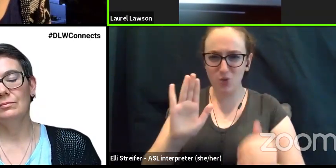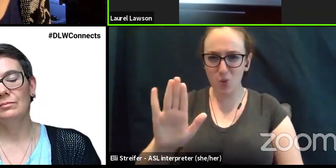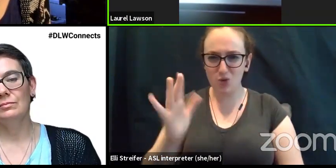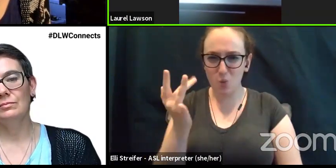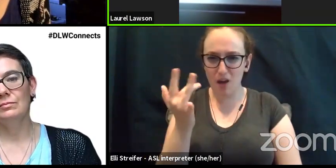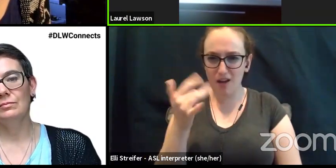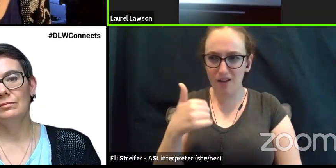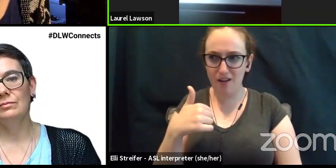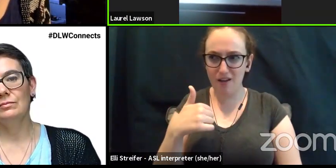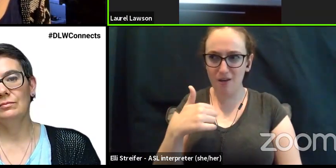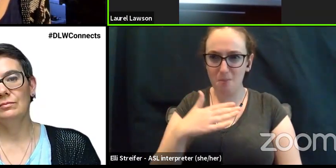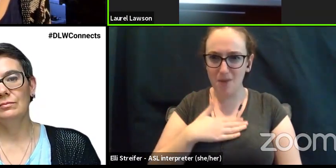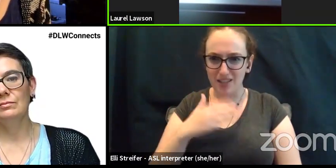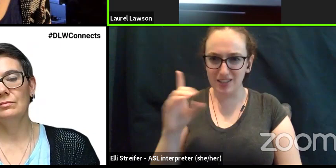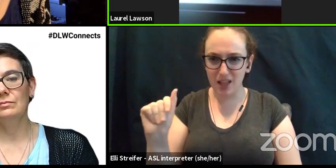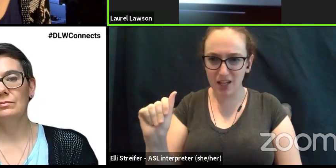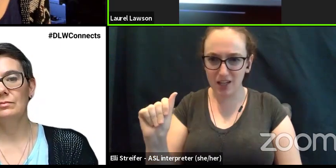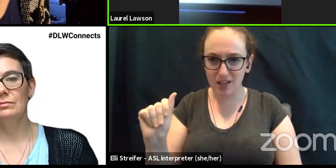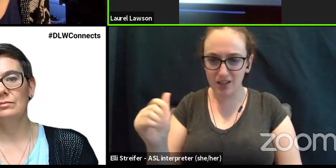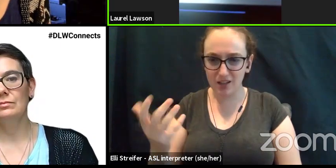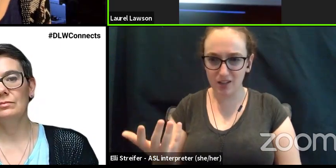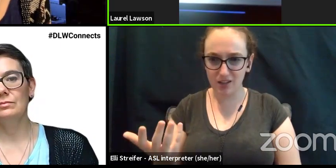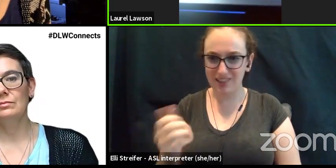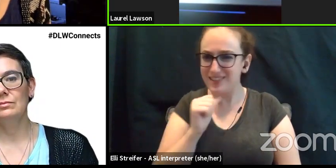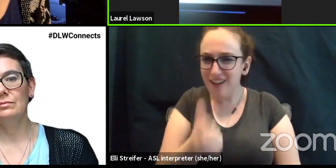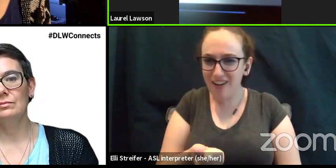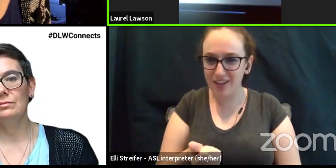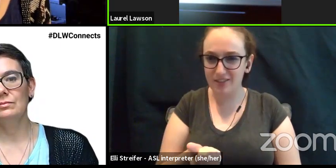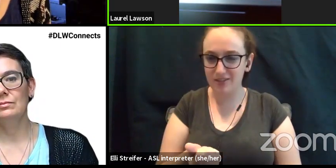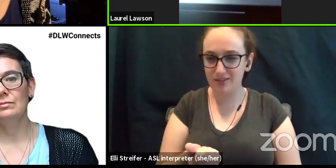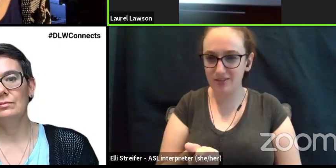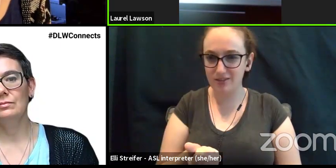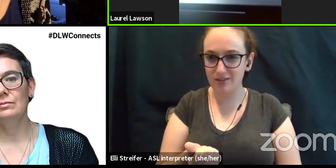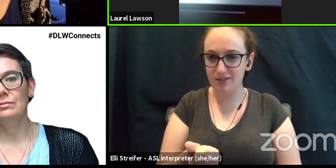disability. That really comes down to